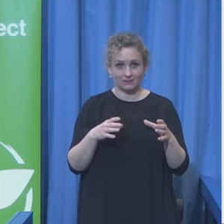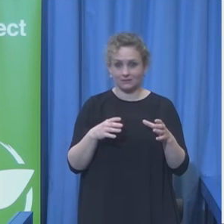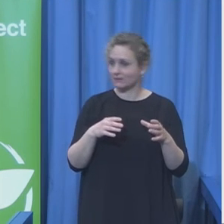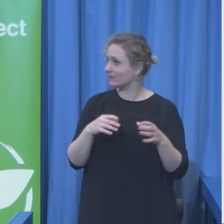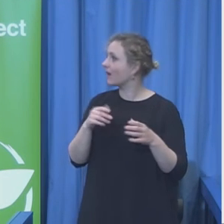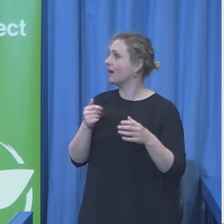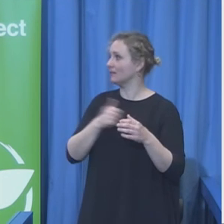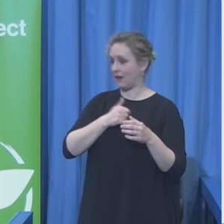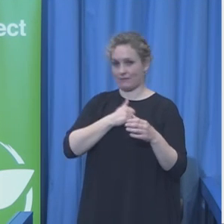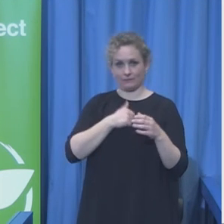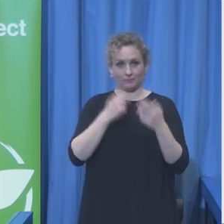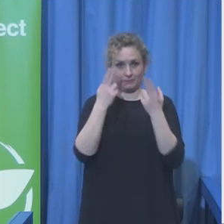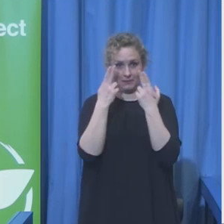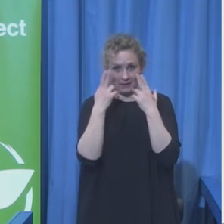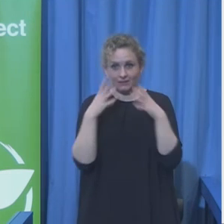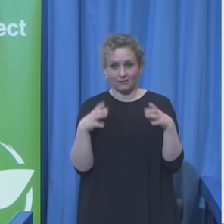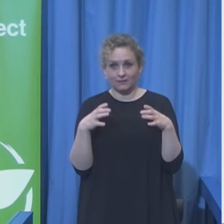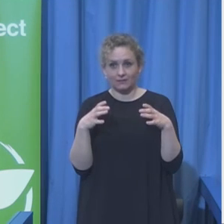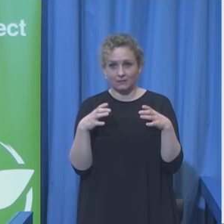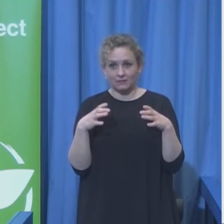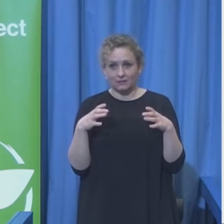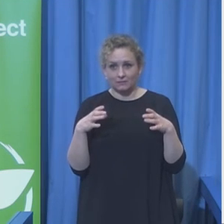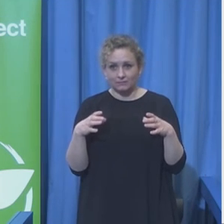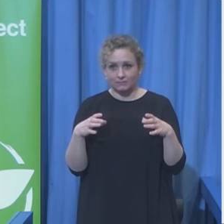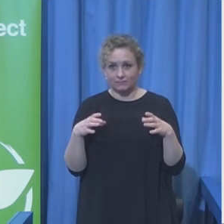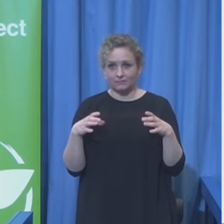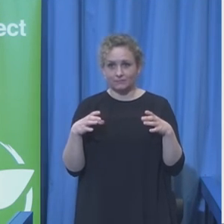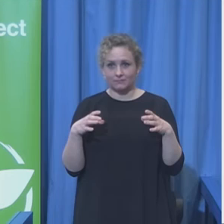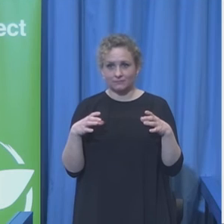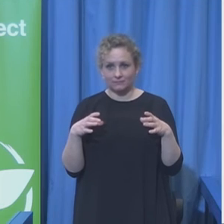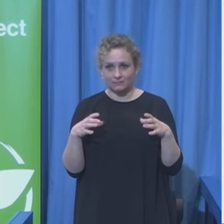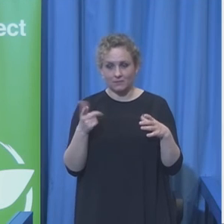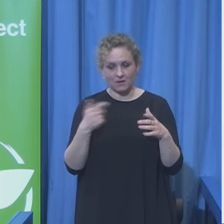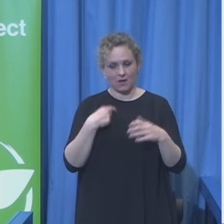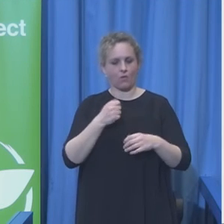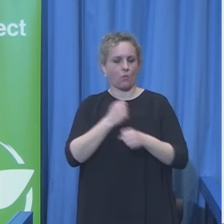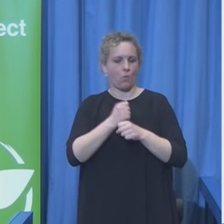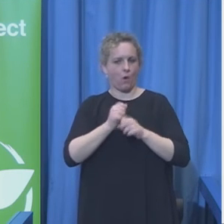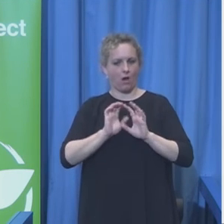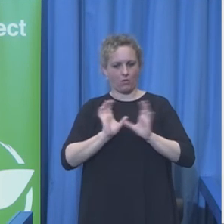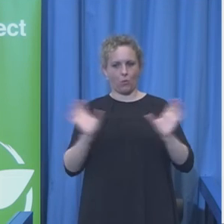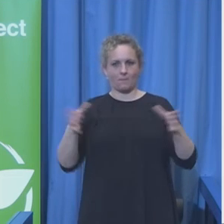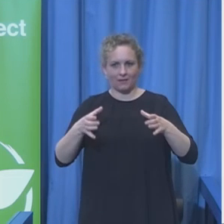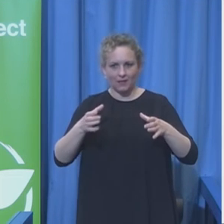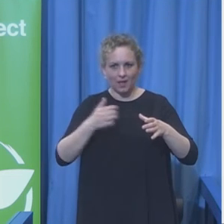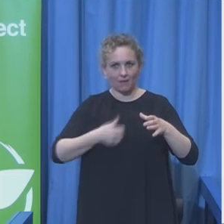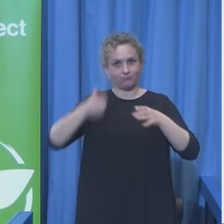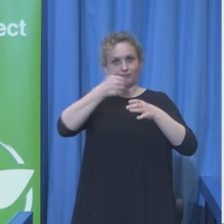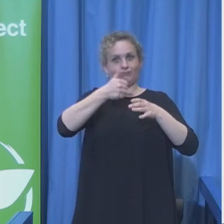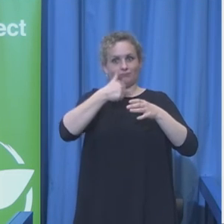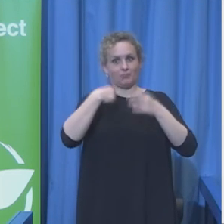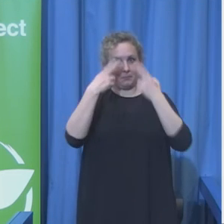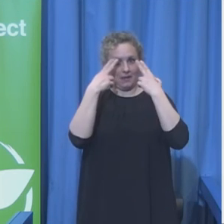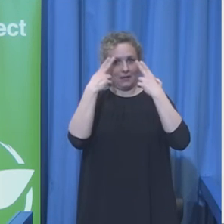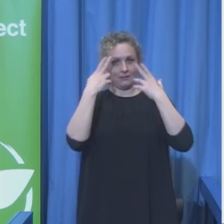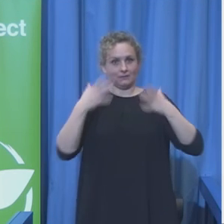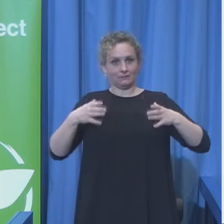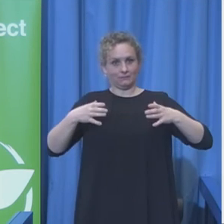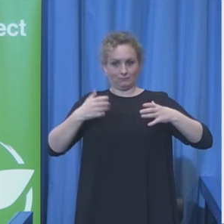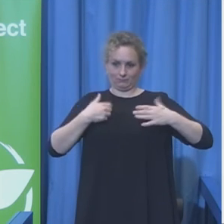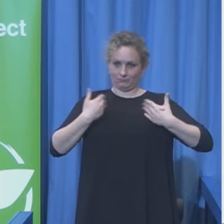Council for the Rights of People with Disabilities, and he's an absolutely fabulous gentleman and extremely, extremely bright. And I think